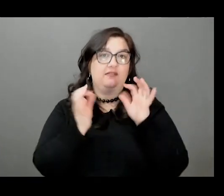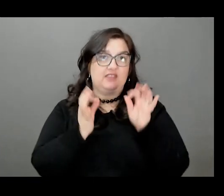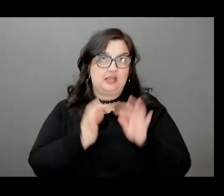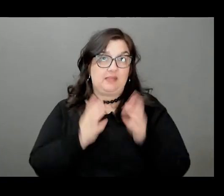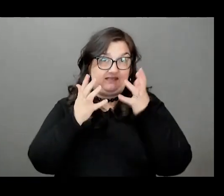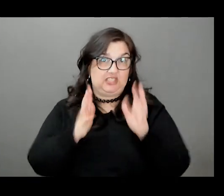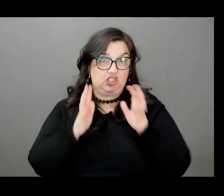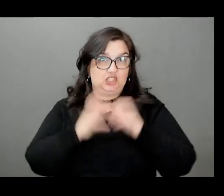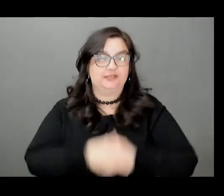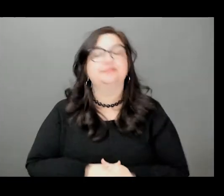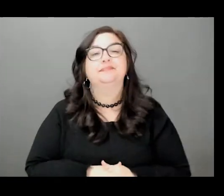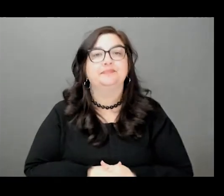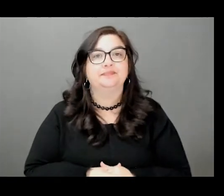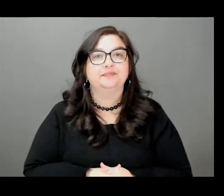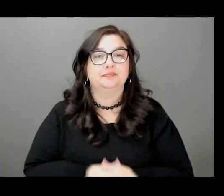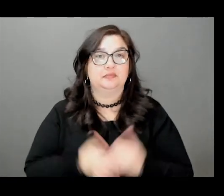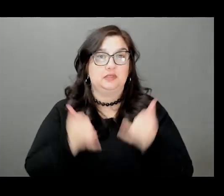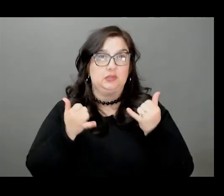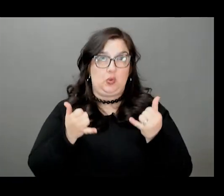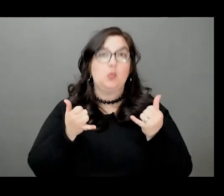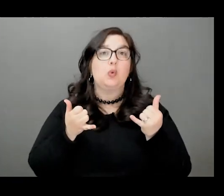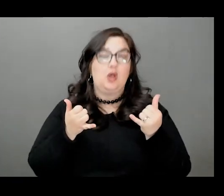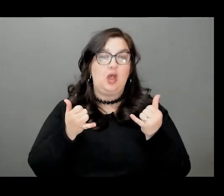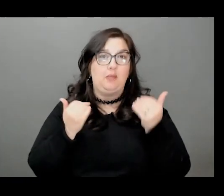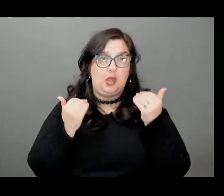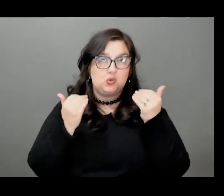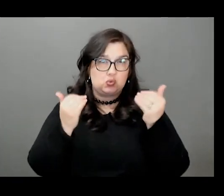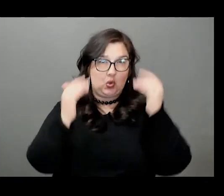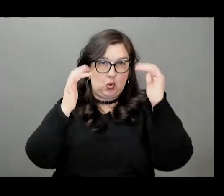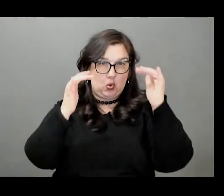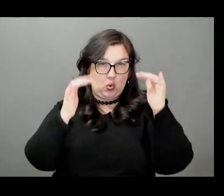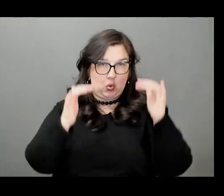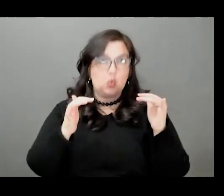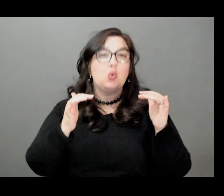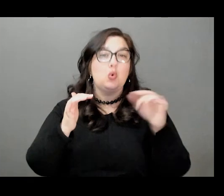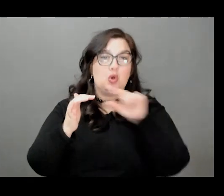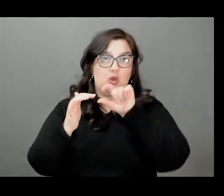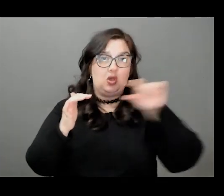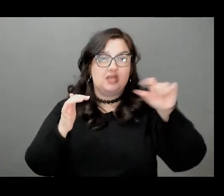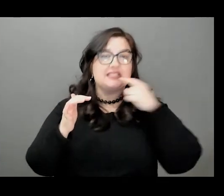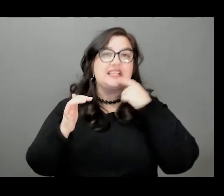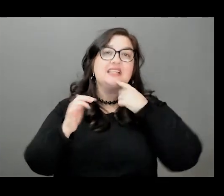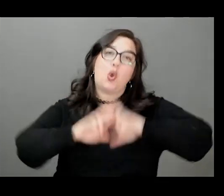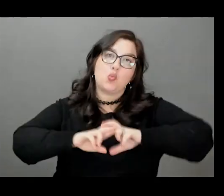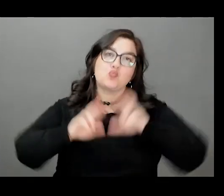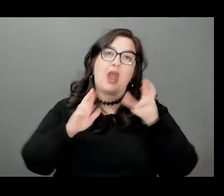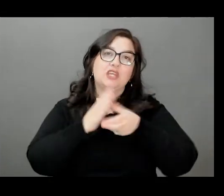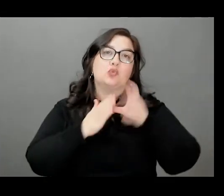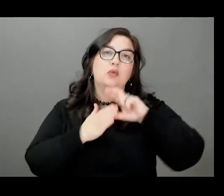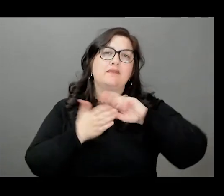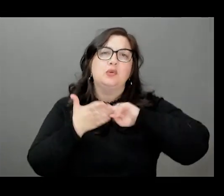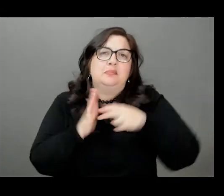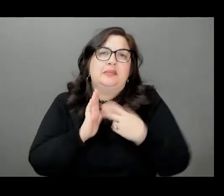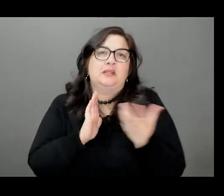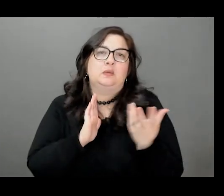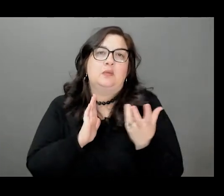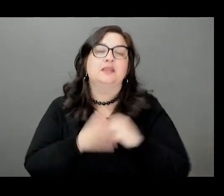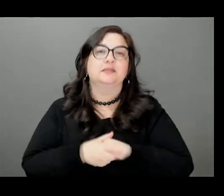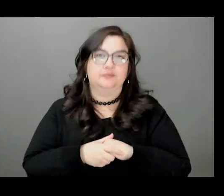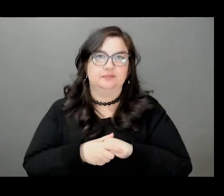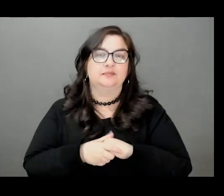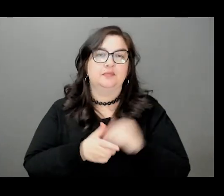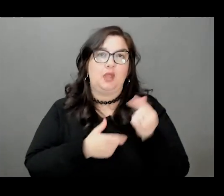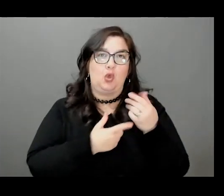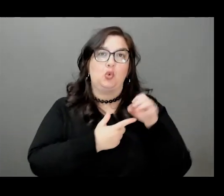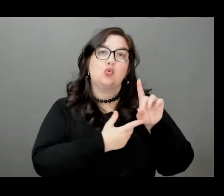for them to review, and how many objects customers have given feedback on. So I'll move quickly to this batch 22, which says